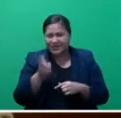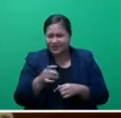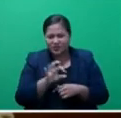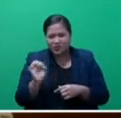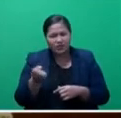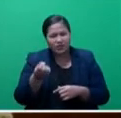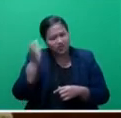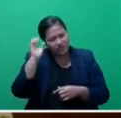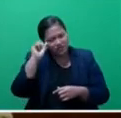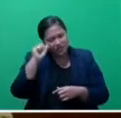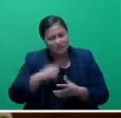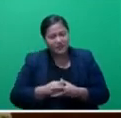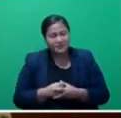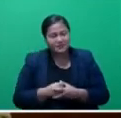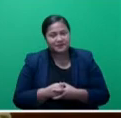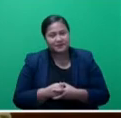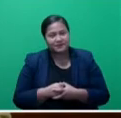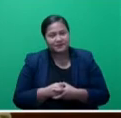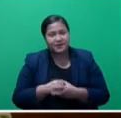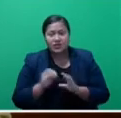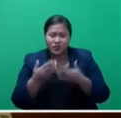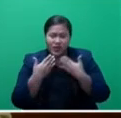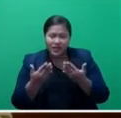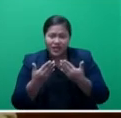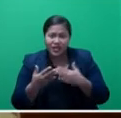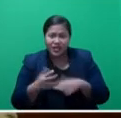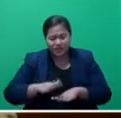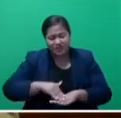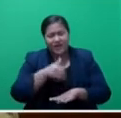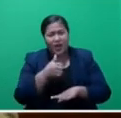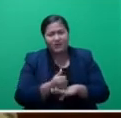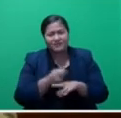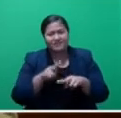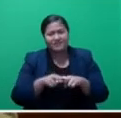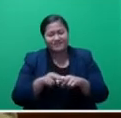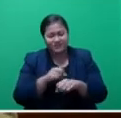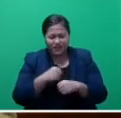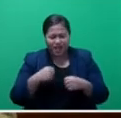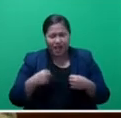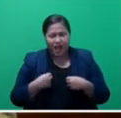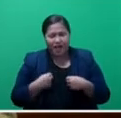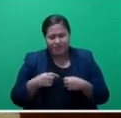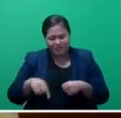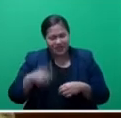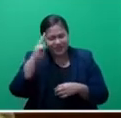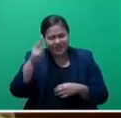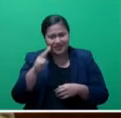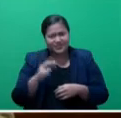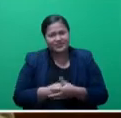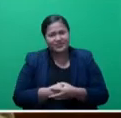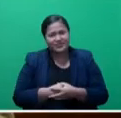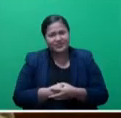pay my very special tribute to the founding fathers of our beloved nation and all the past governments of this beautiful